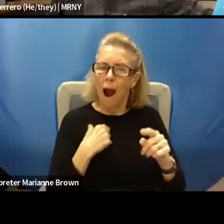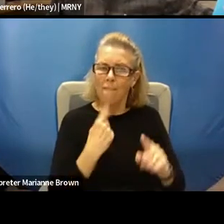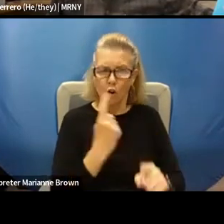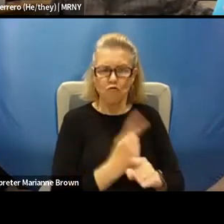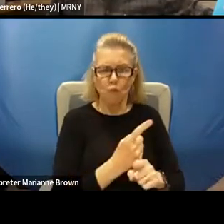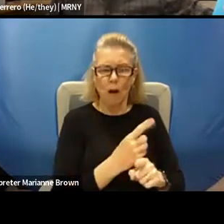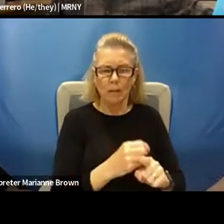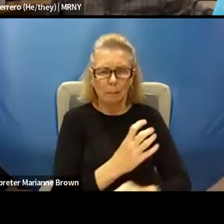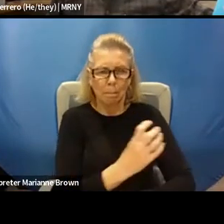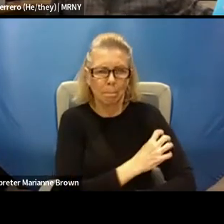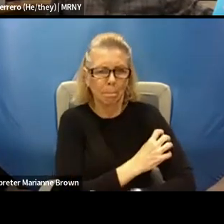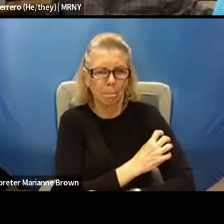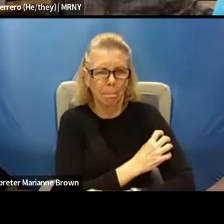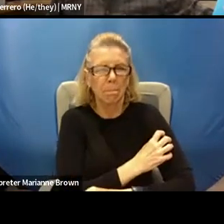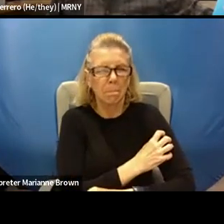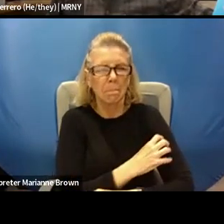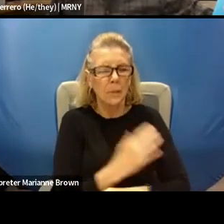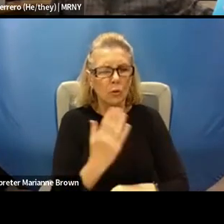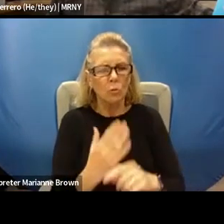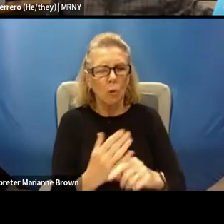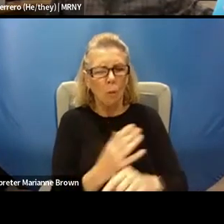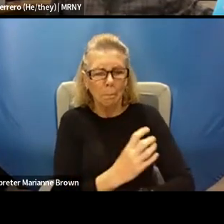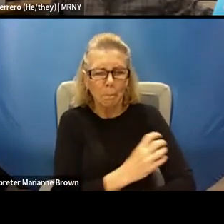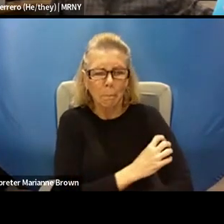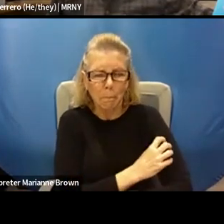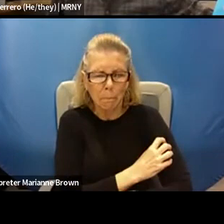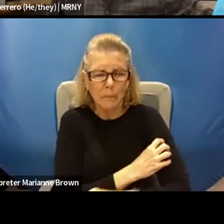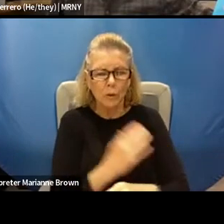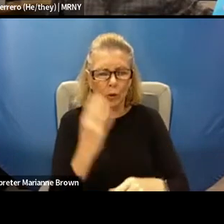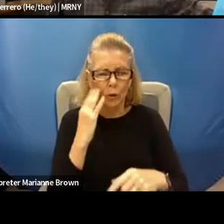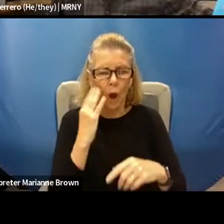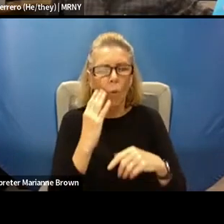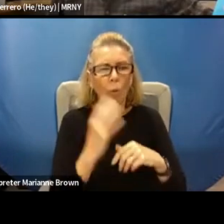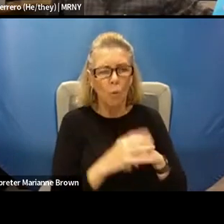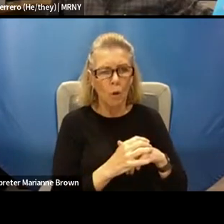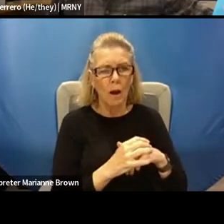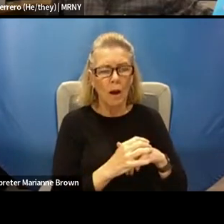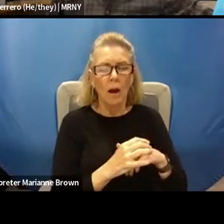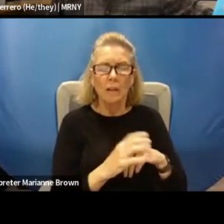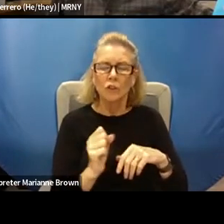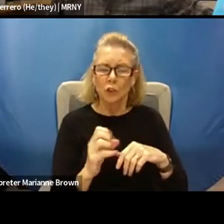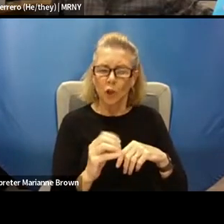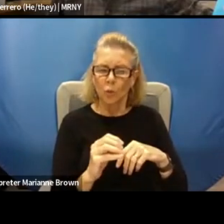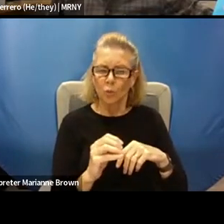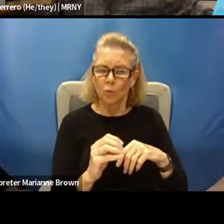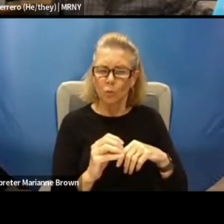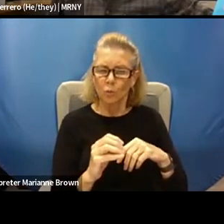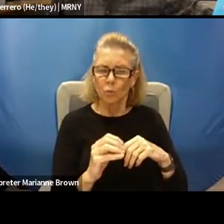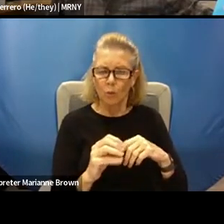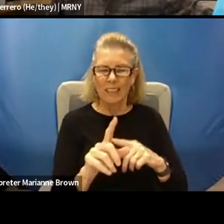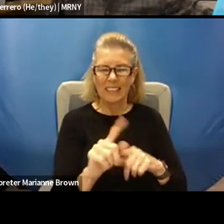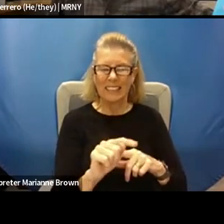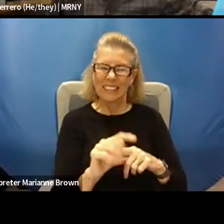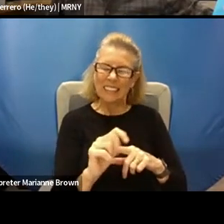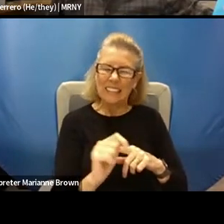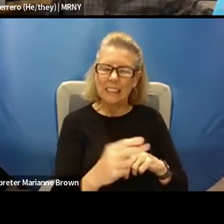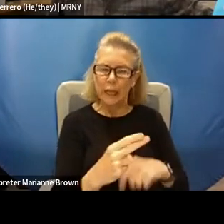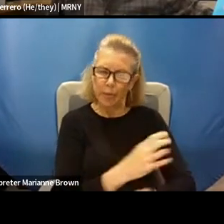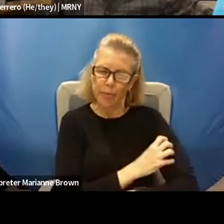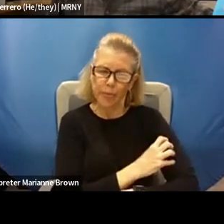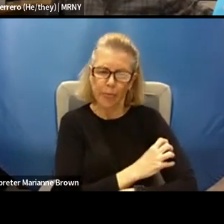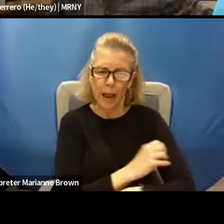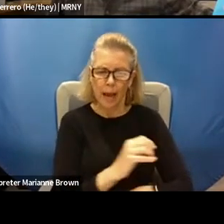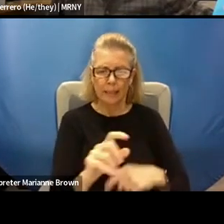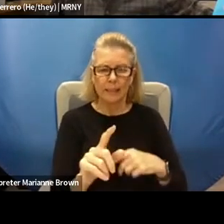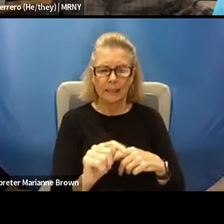in LGBTQ, the T is never silent. And I think what's important when I think about